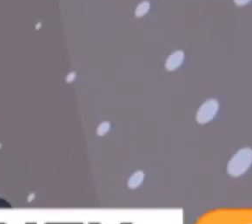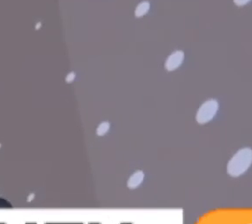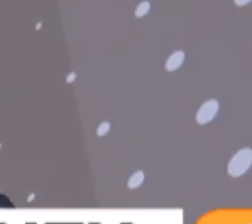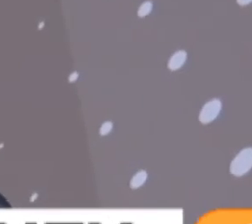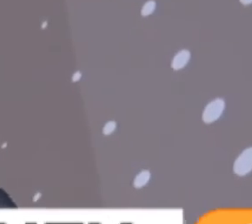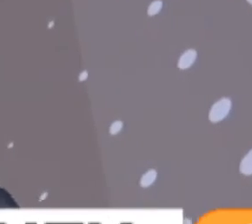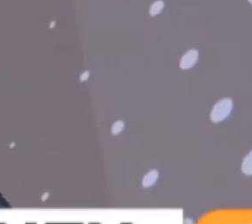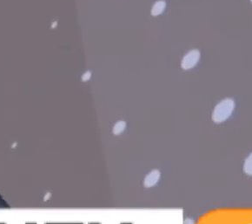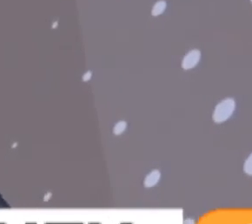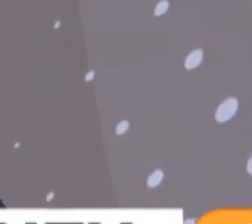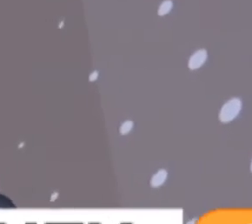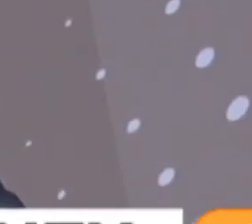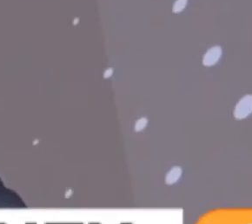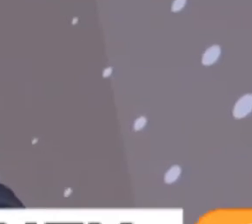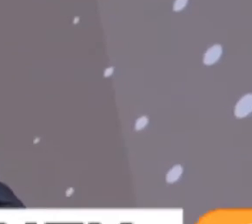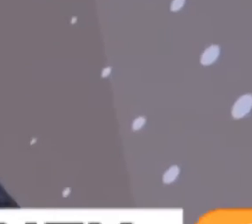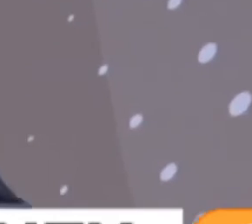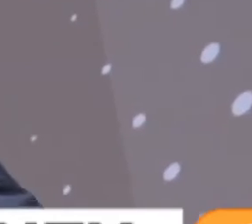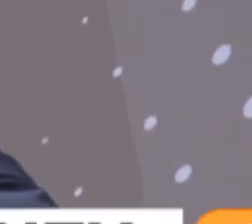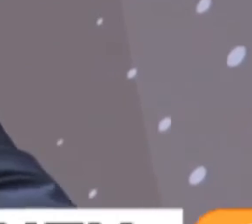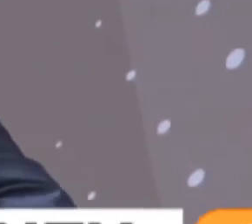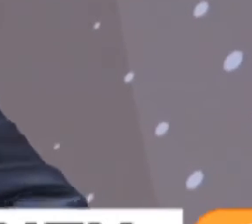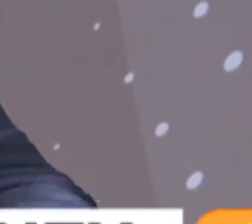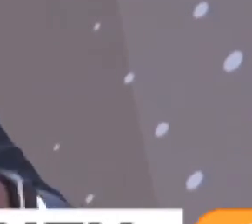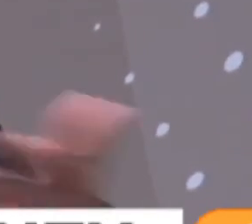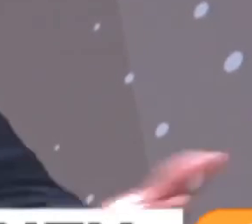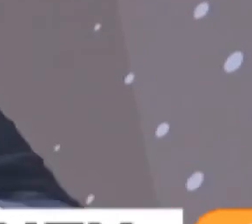build classrooms and facilities and in schools. And they can do prefabs.